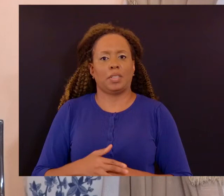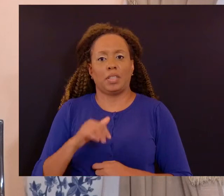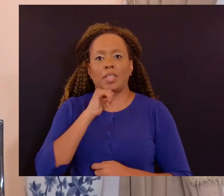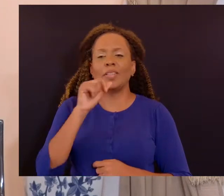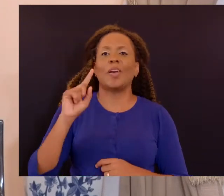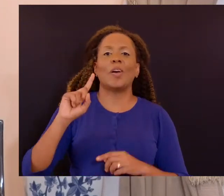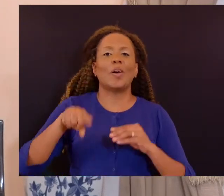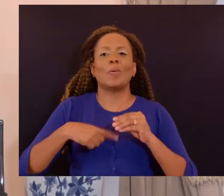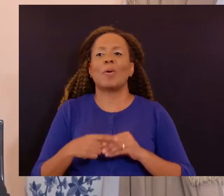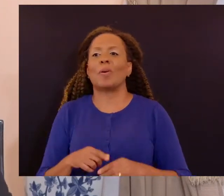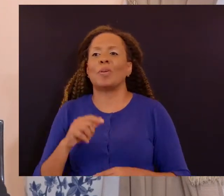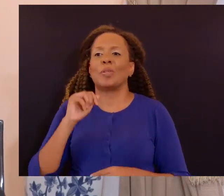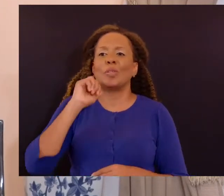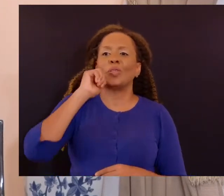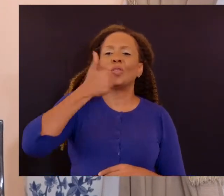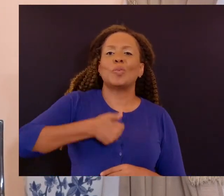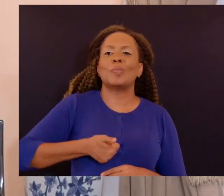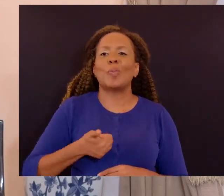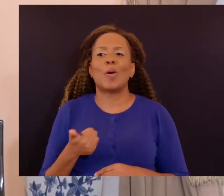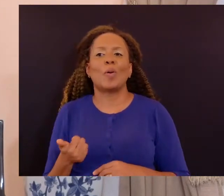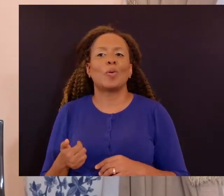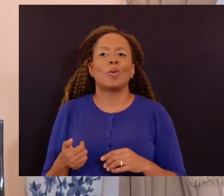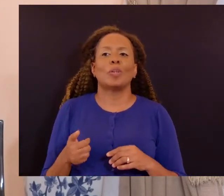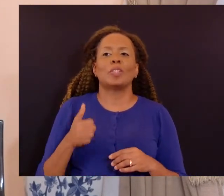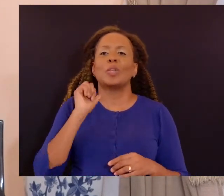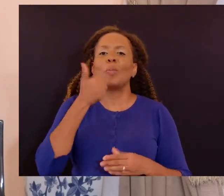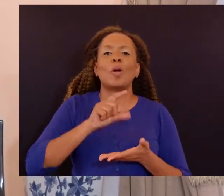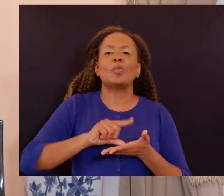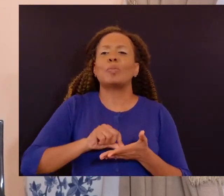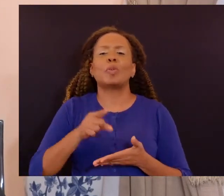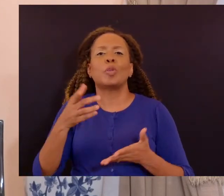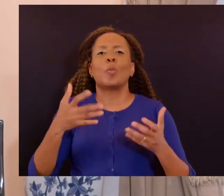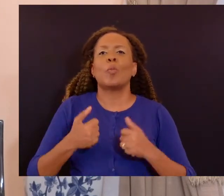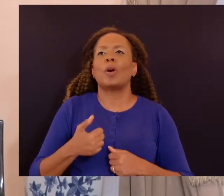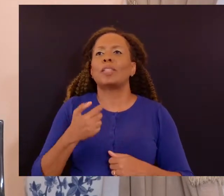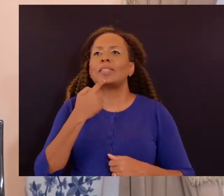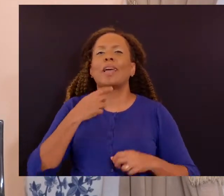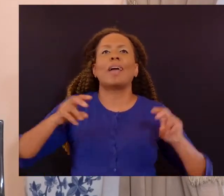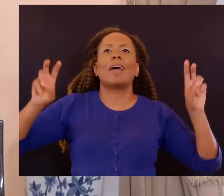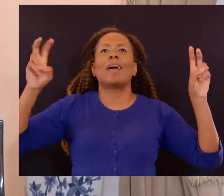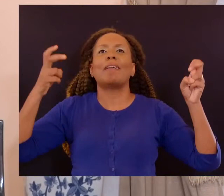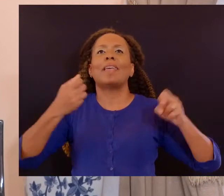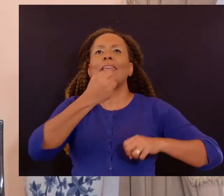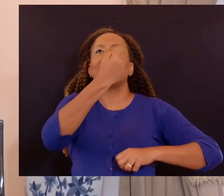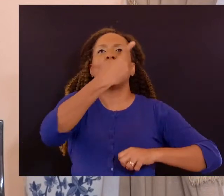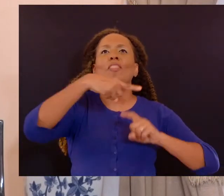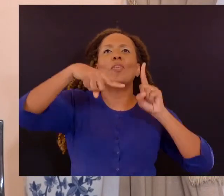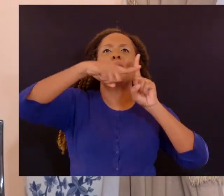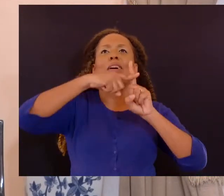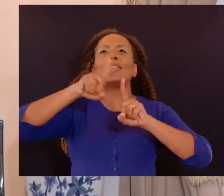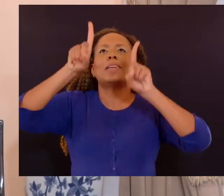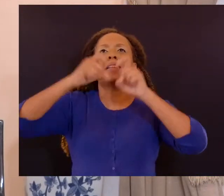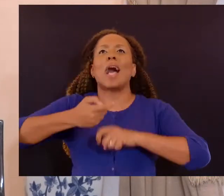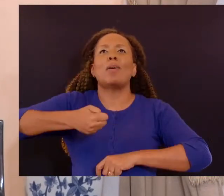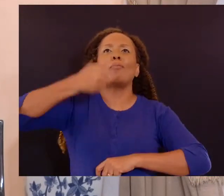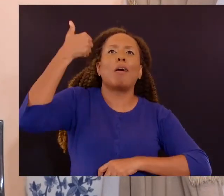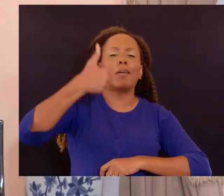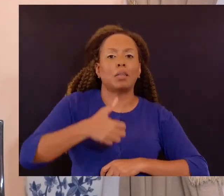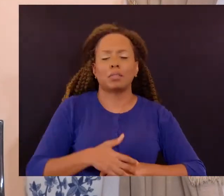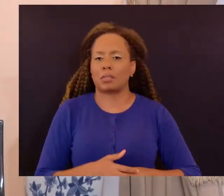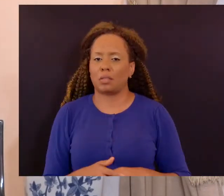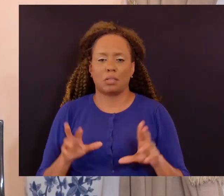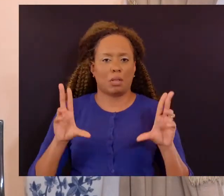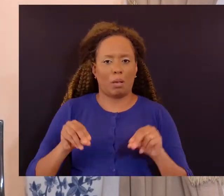headline tomorrow about the death of the 11 plus or anything like that. We got to get real with the issues that are confronting this nation in relation